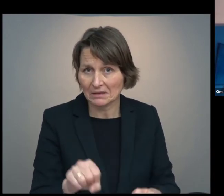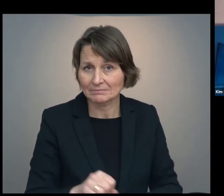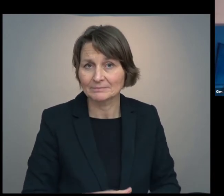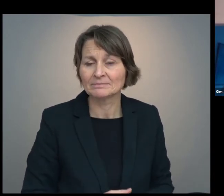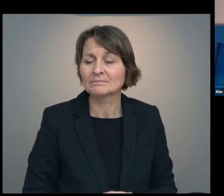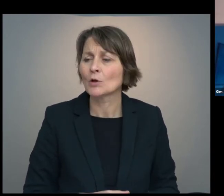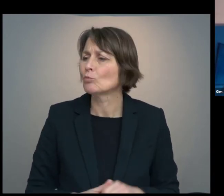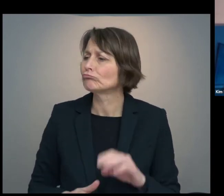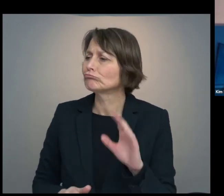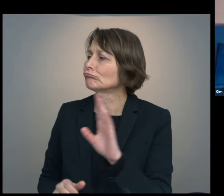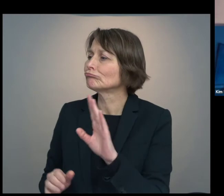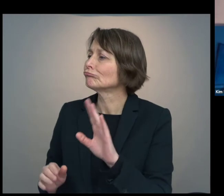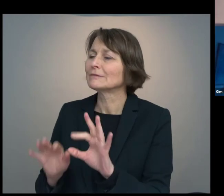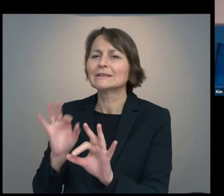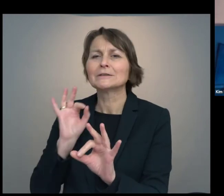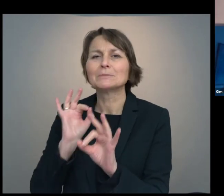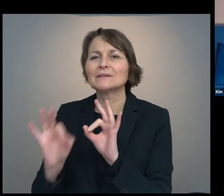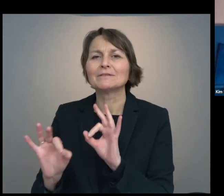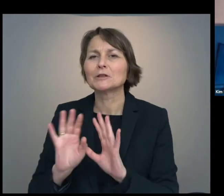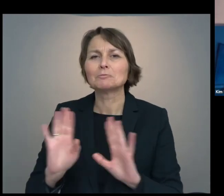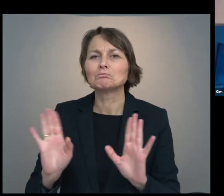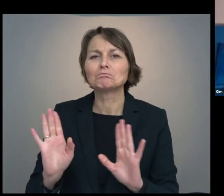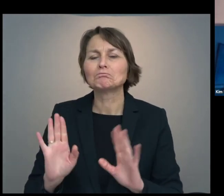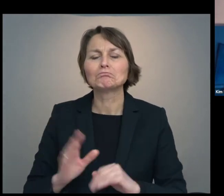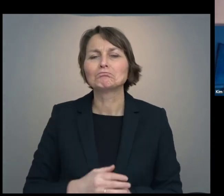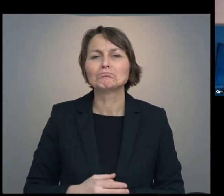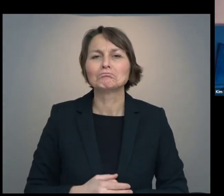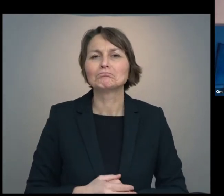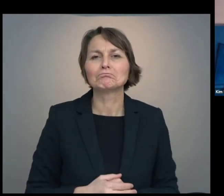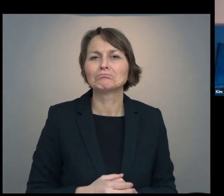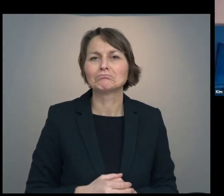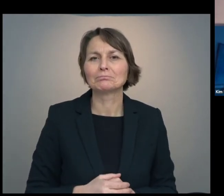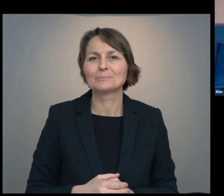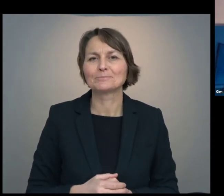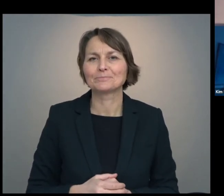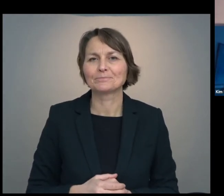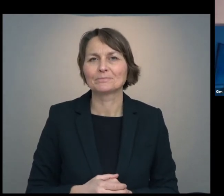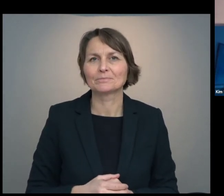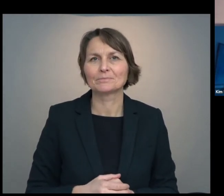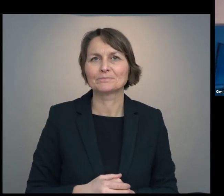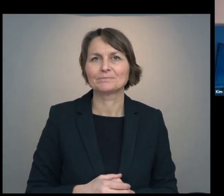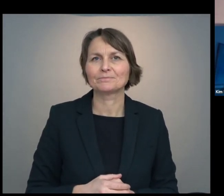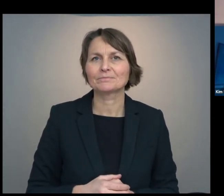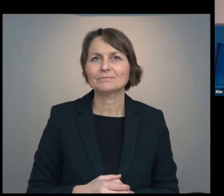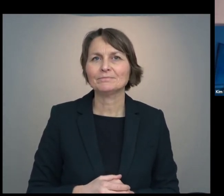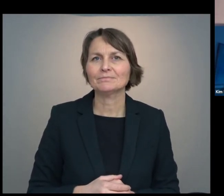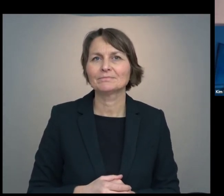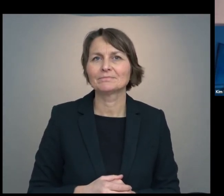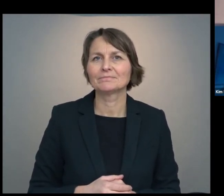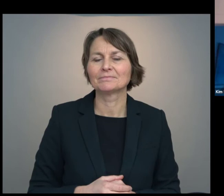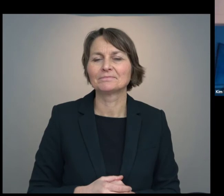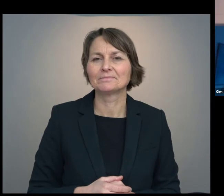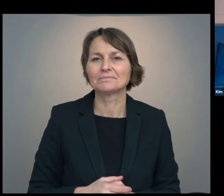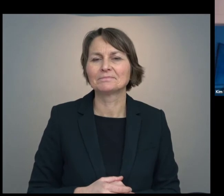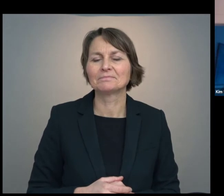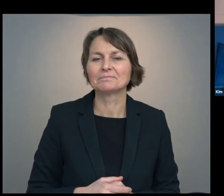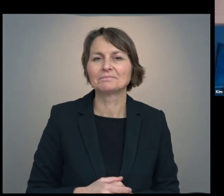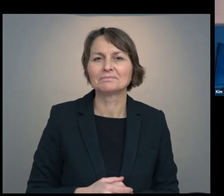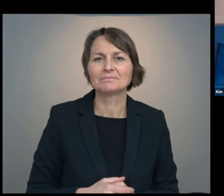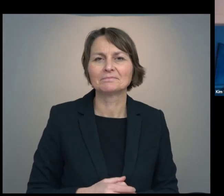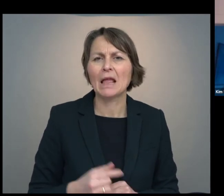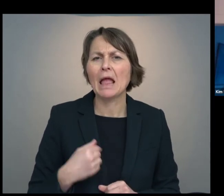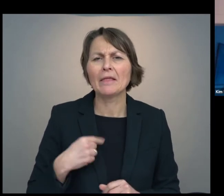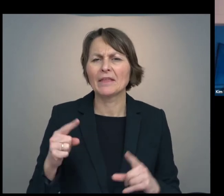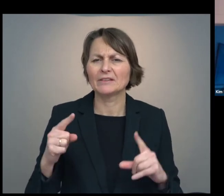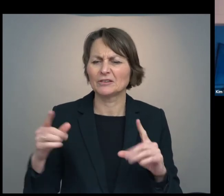I'm happy also to answer that. No, there was nothing specific. I don't think. It was just